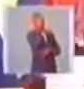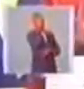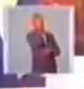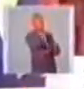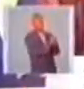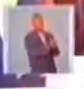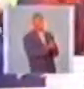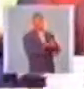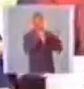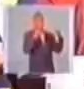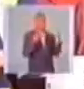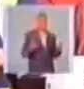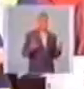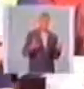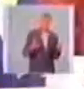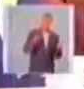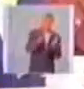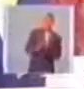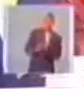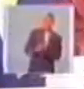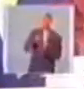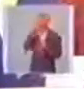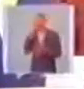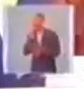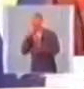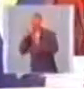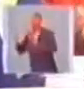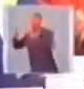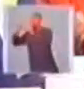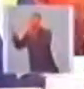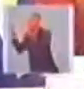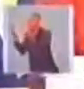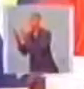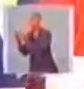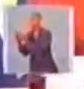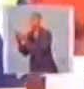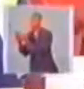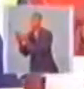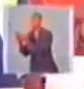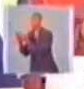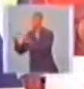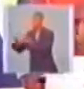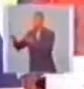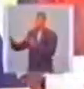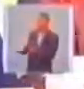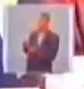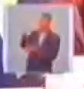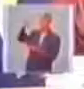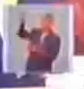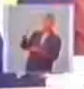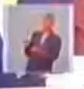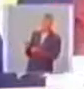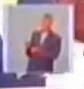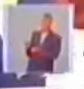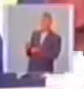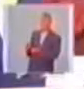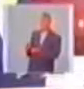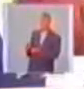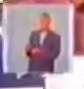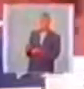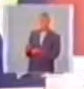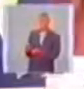portion. Say it as out as here. It says what it says. Levi for no portion, you know, and the title, no. Now think about it in that. What